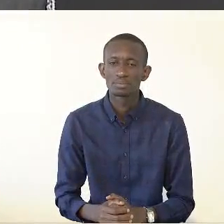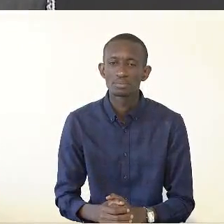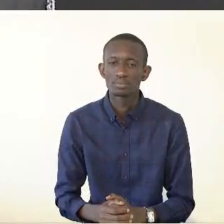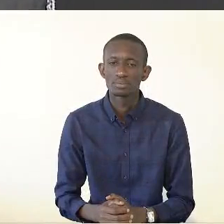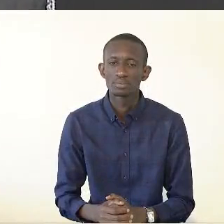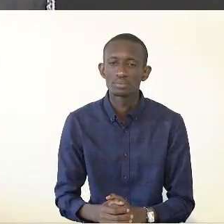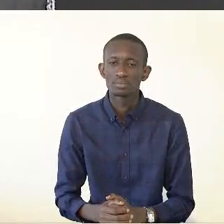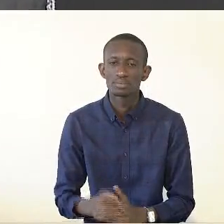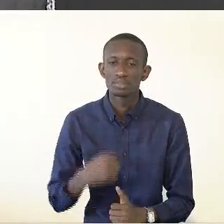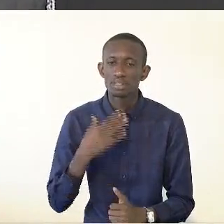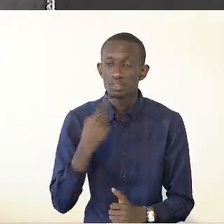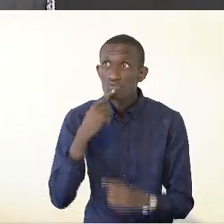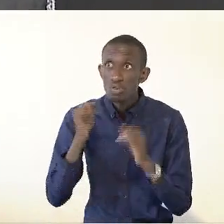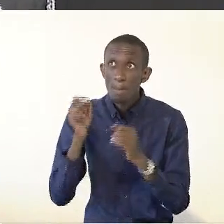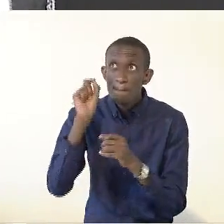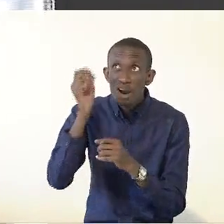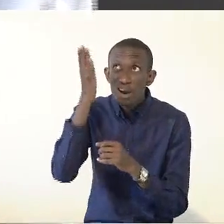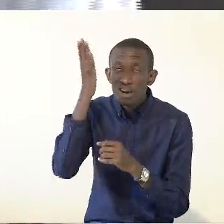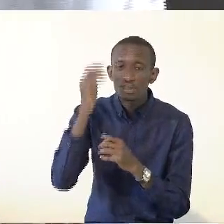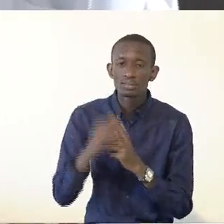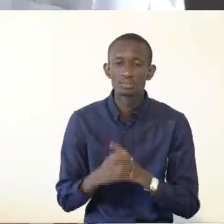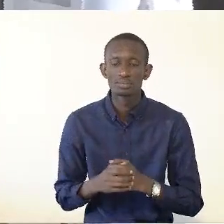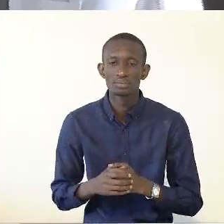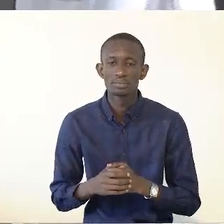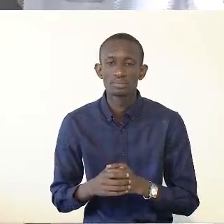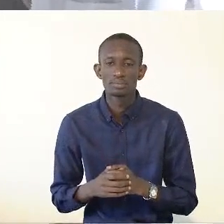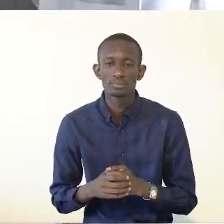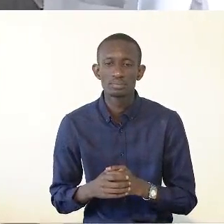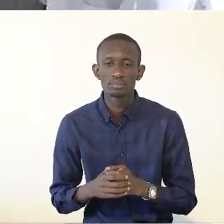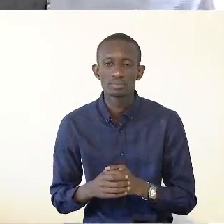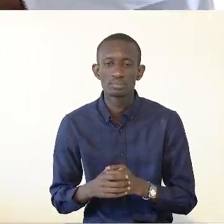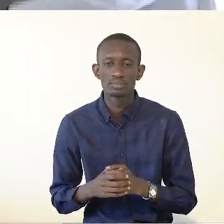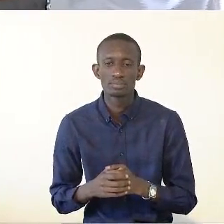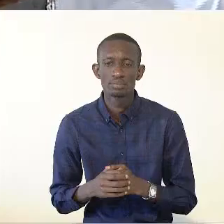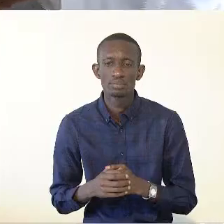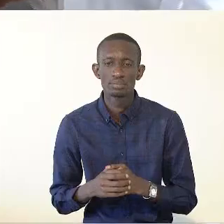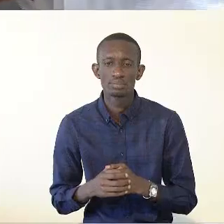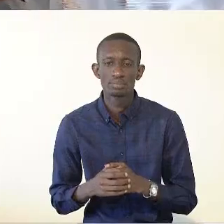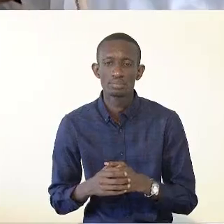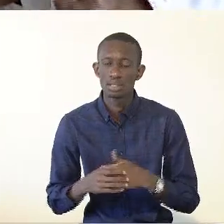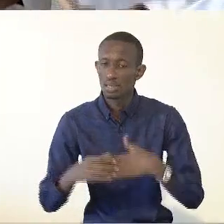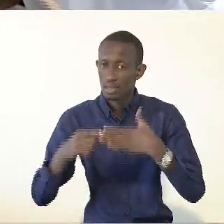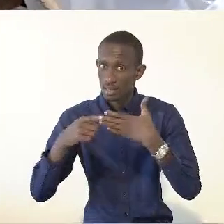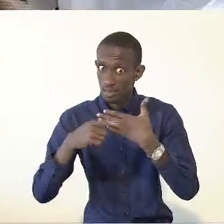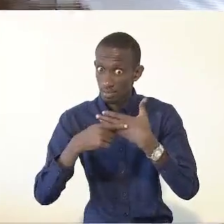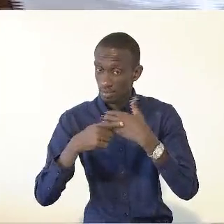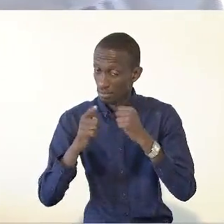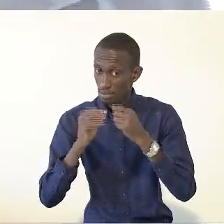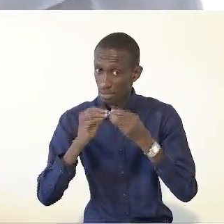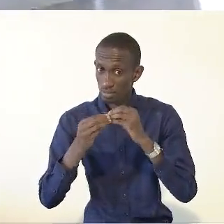keep a track on the points that we get. Have you seen it? Number next, it is -4 and